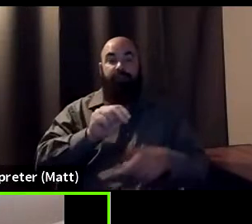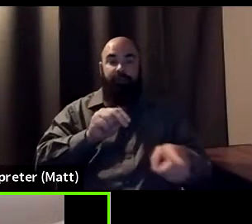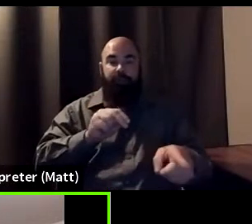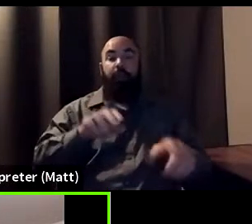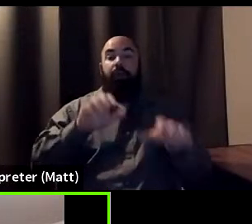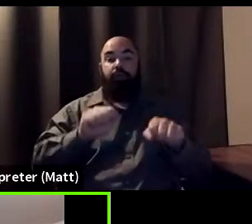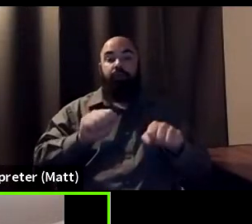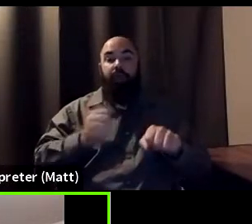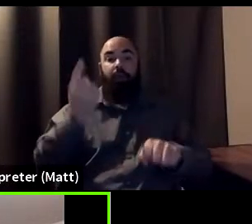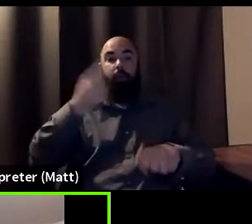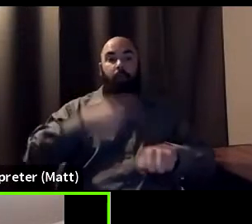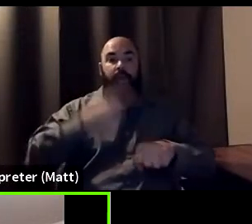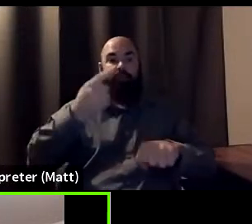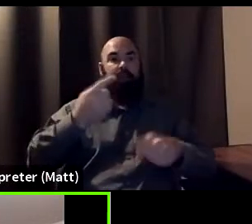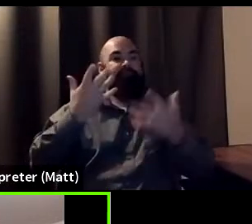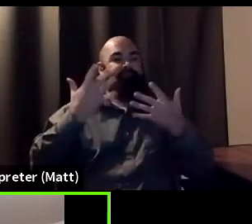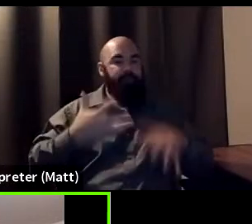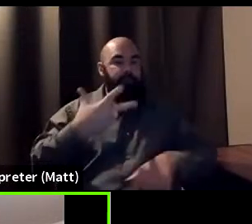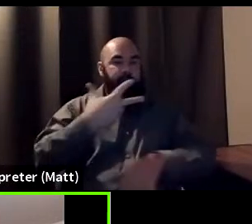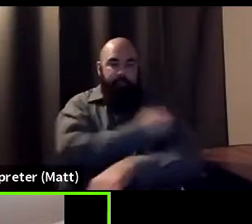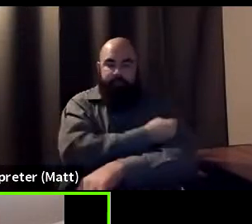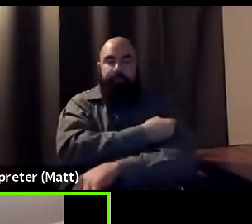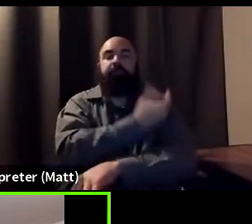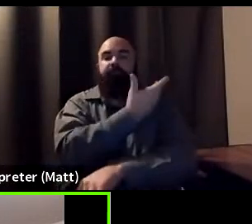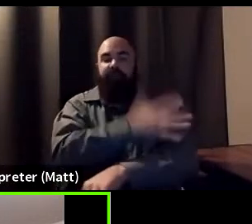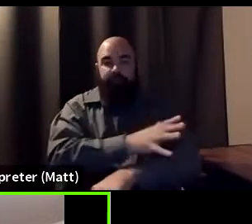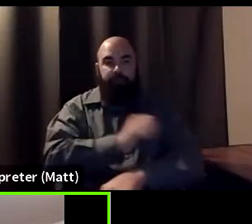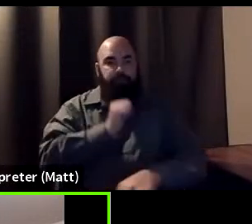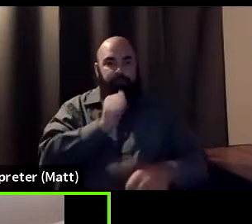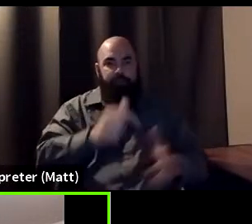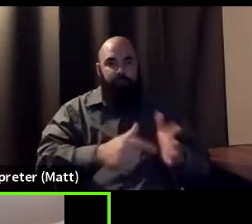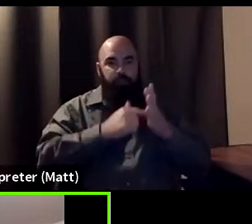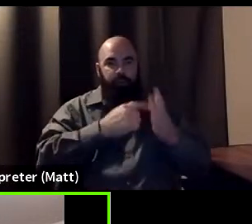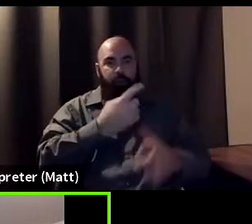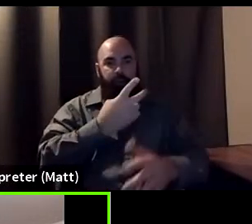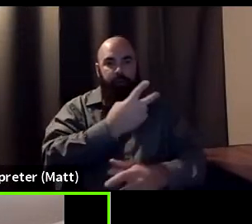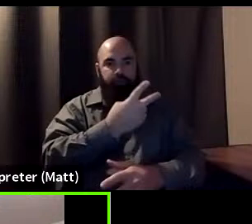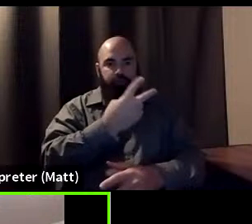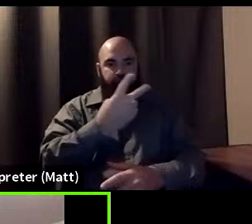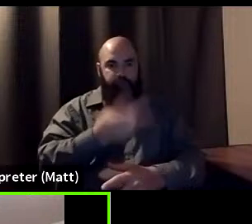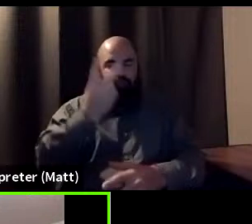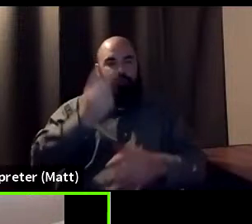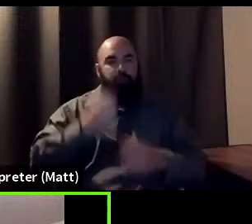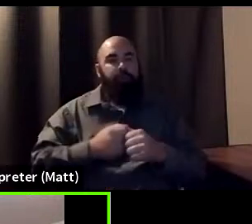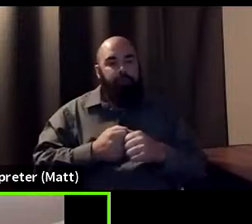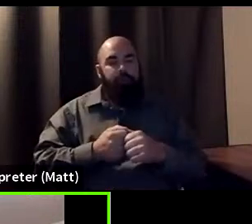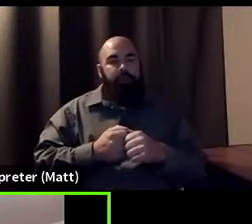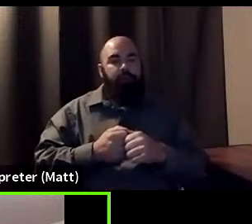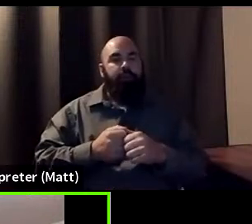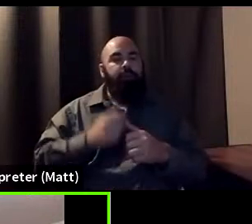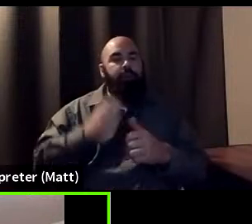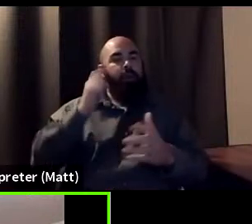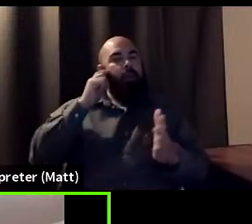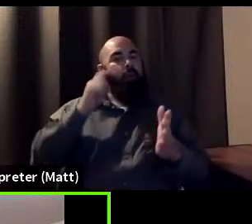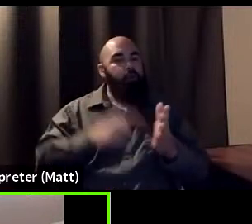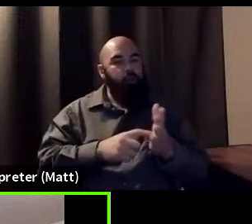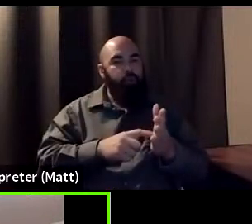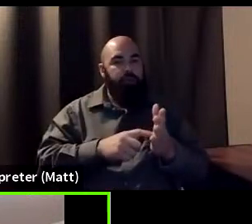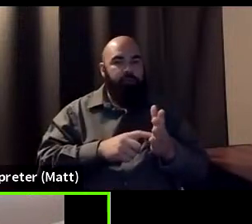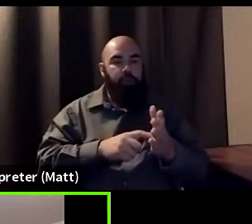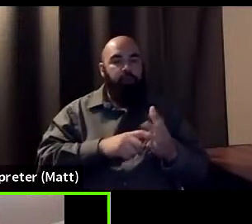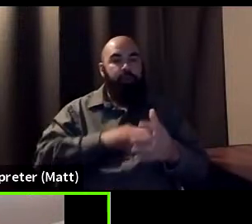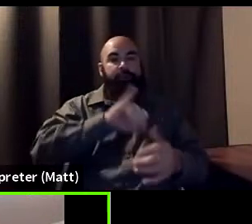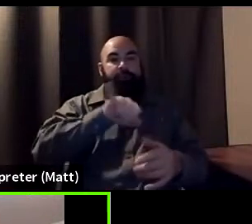Johnson & Johnson. What I will say is, even though people see some information that suggests the Johnson & Johnson may be a little bit